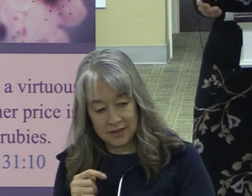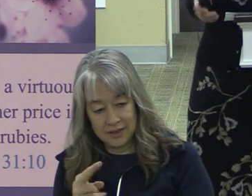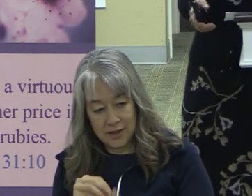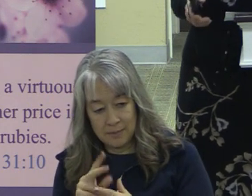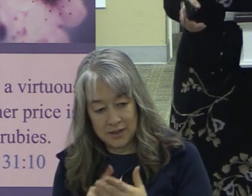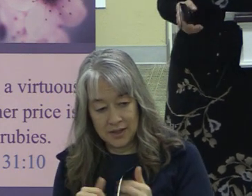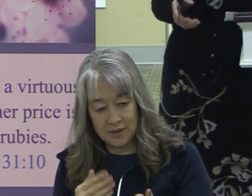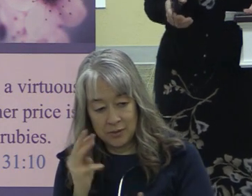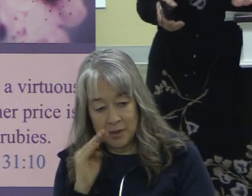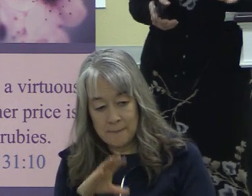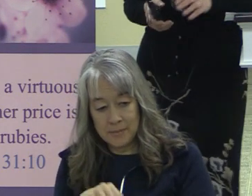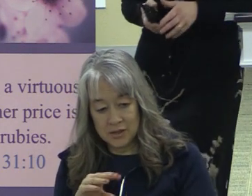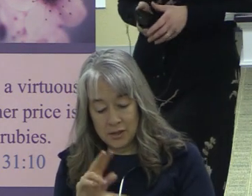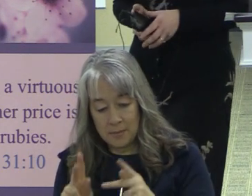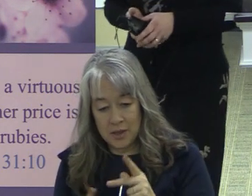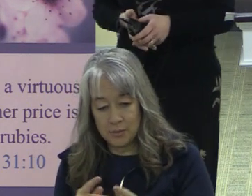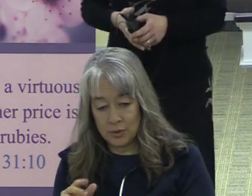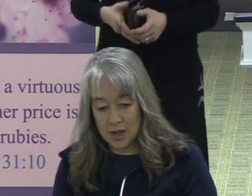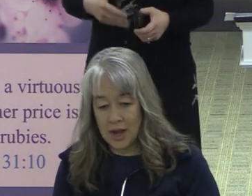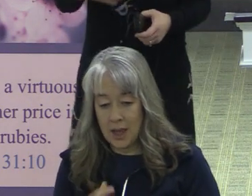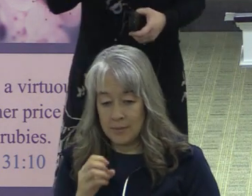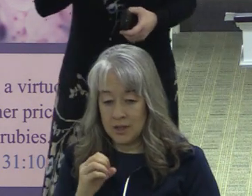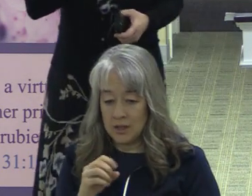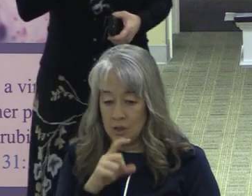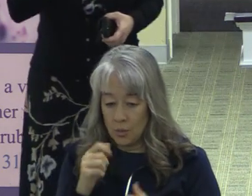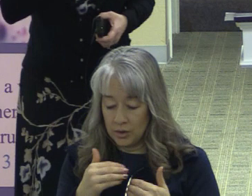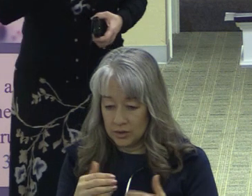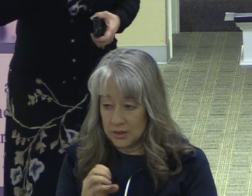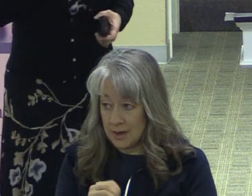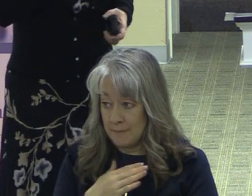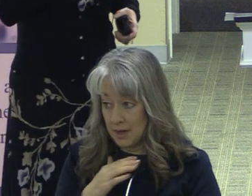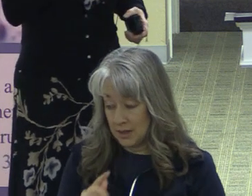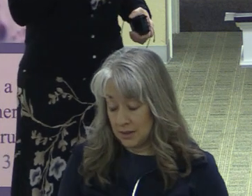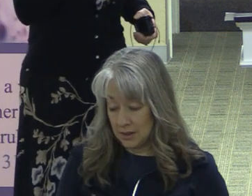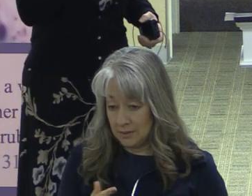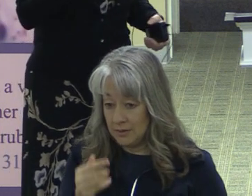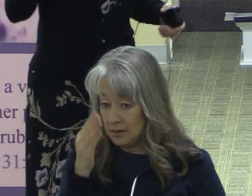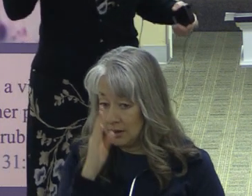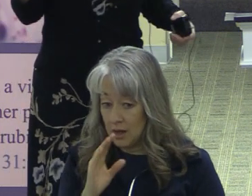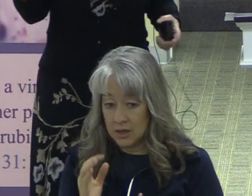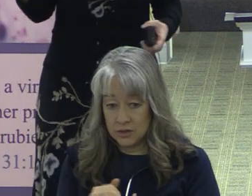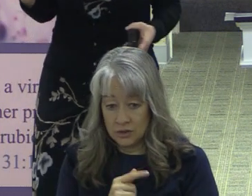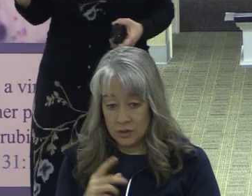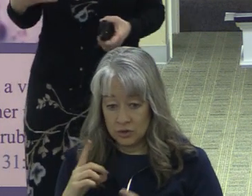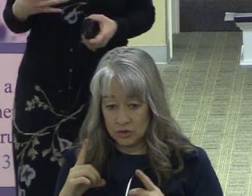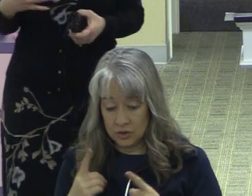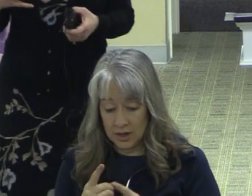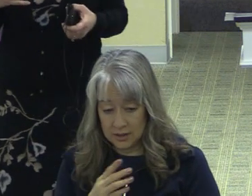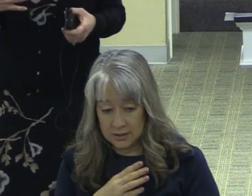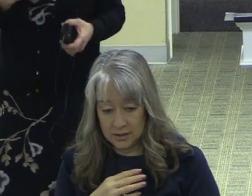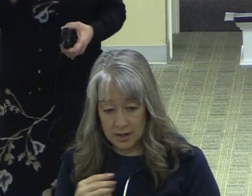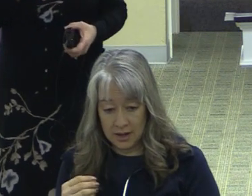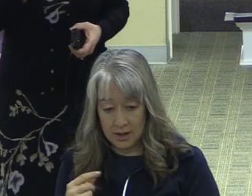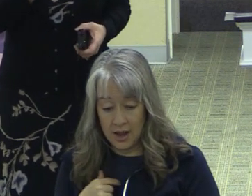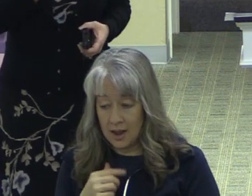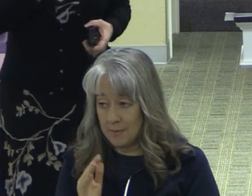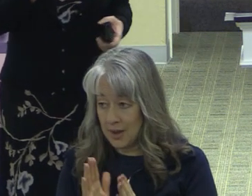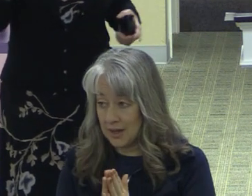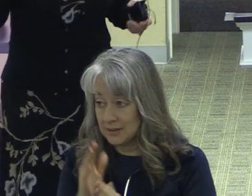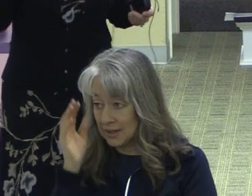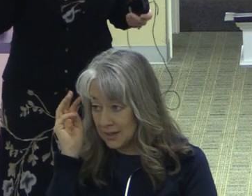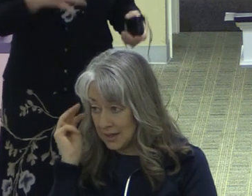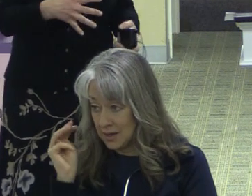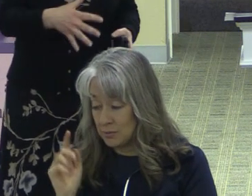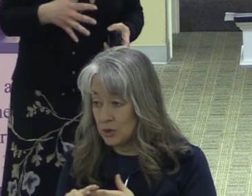him to be meat to the people inhabiting the wilderness. So in my life, God took those dragons and I'm asking